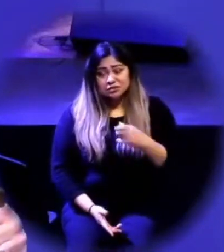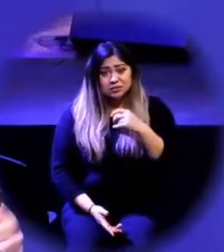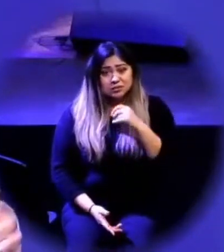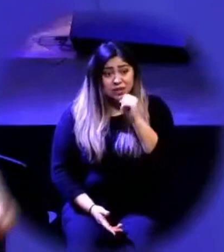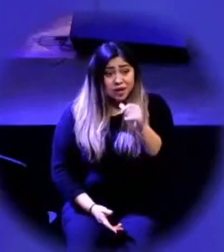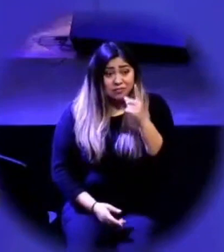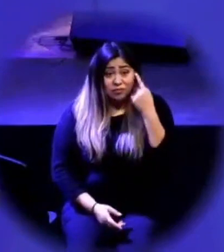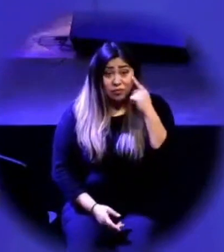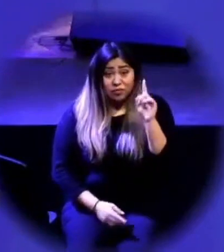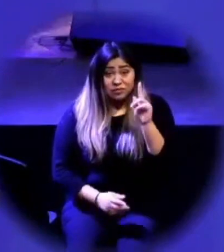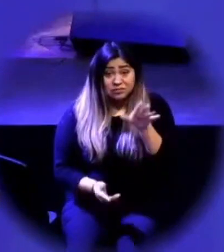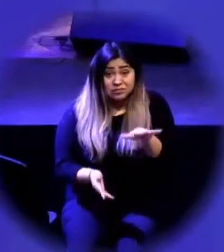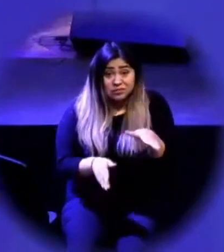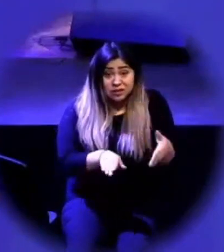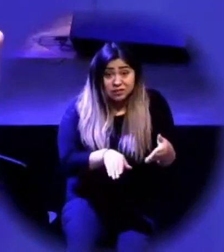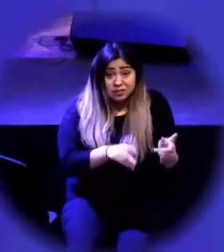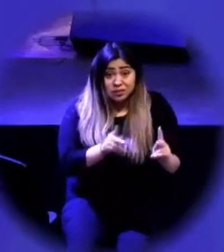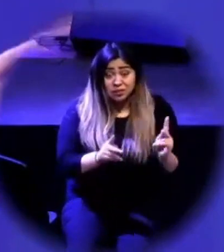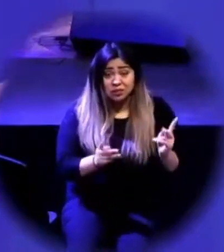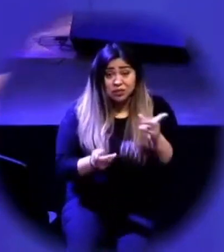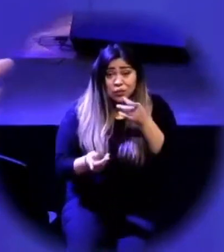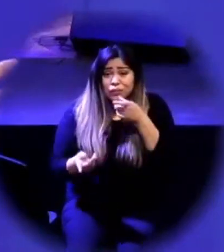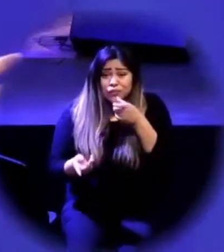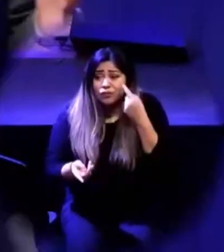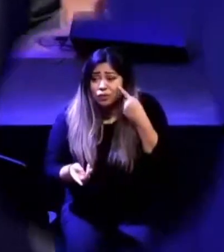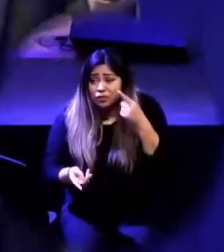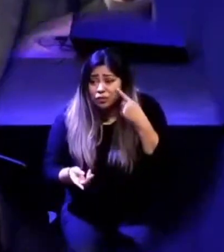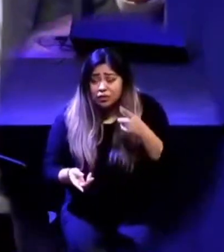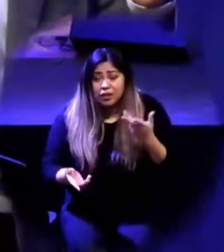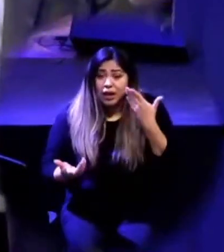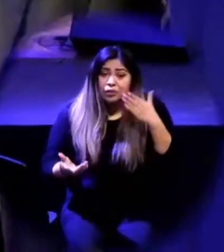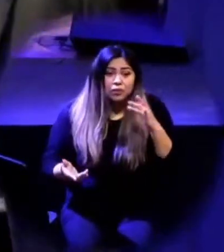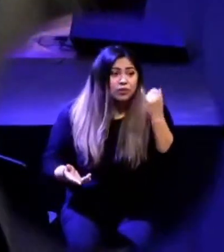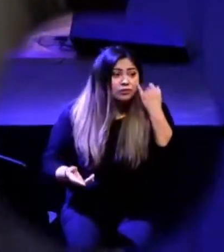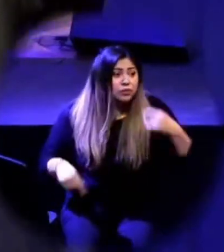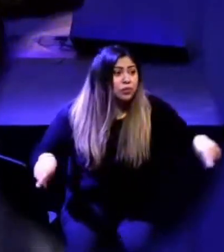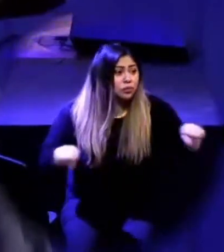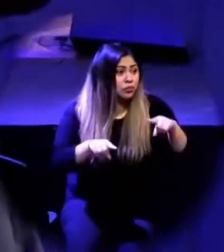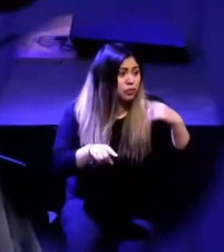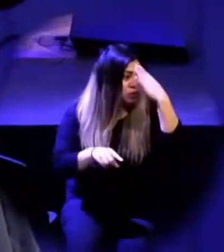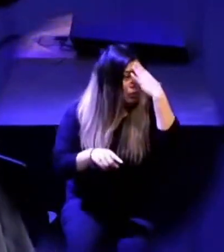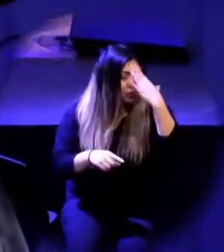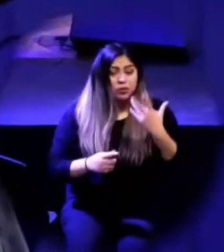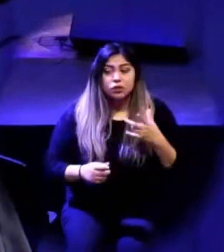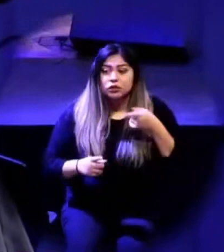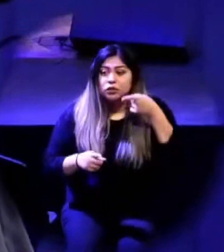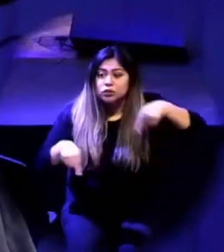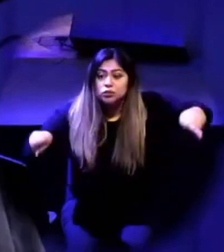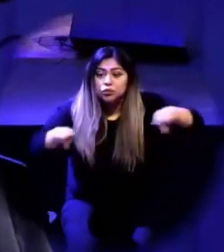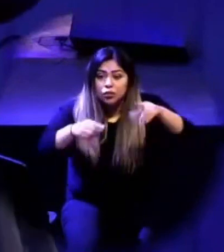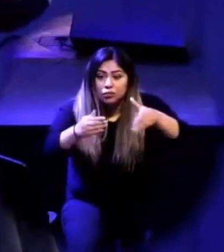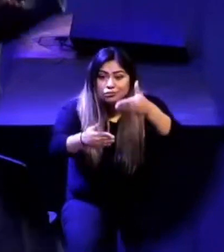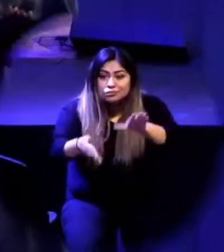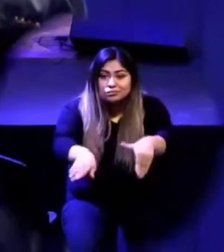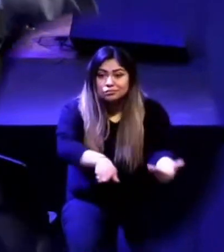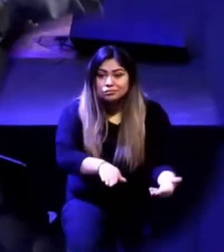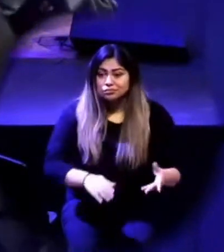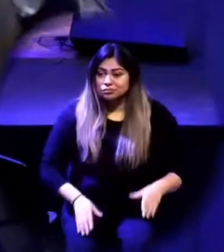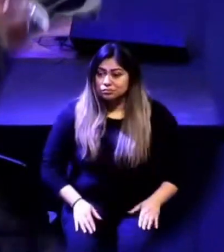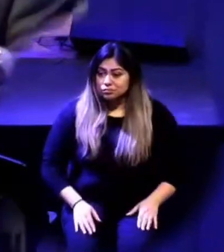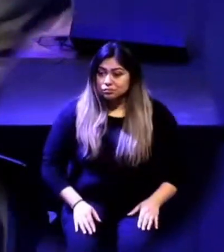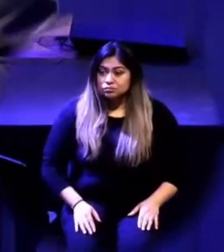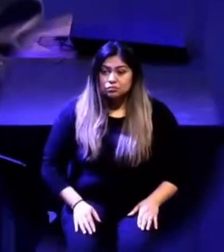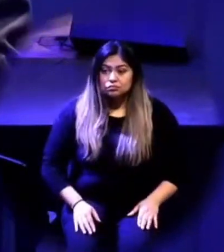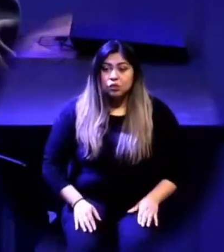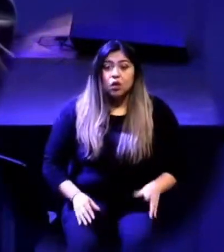then who's it actually for? Because I don't know if you know this or not, but you are dying, right? That all of us, we